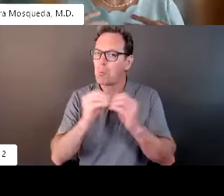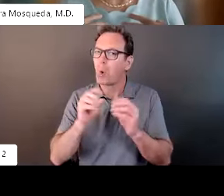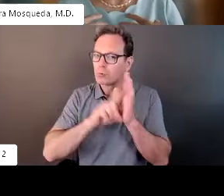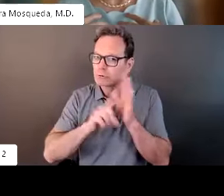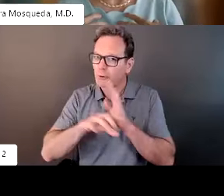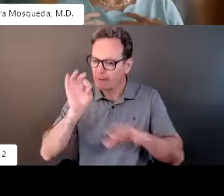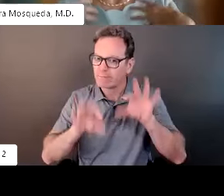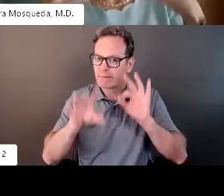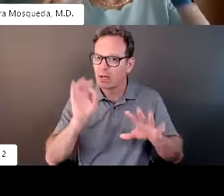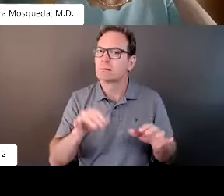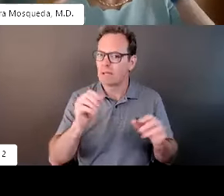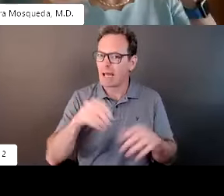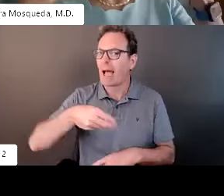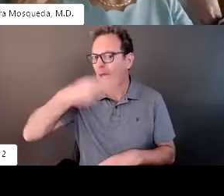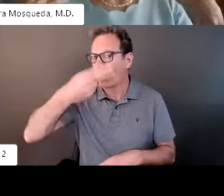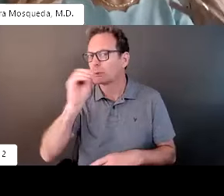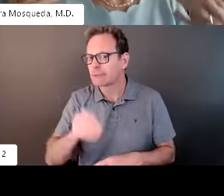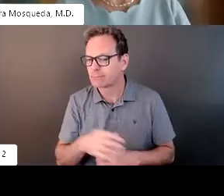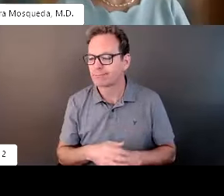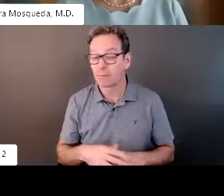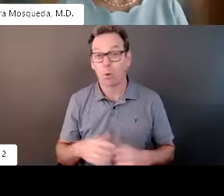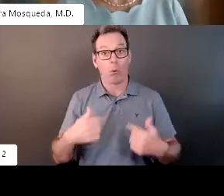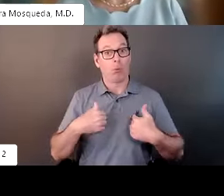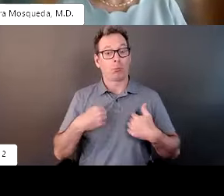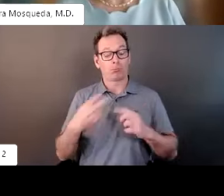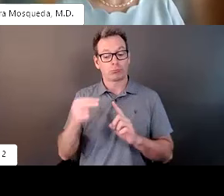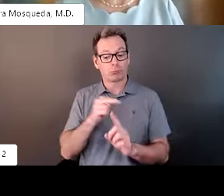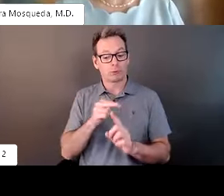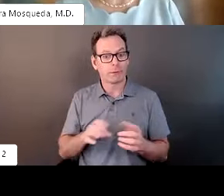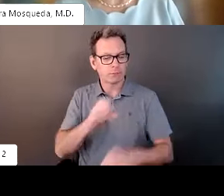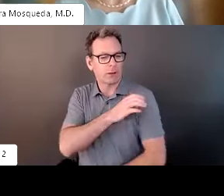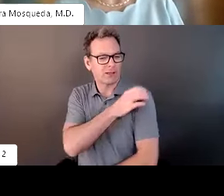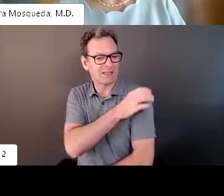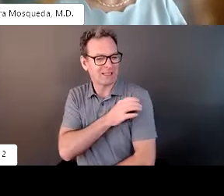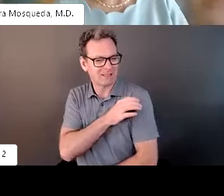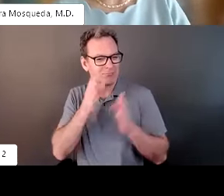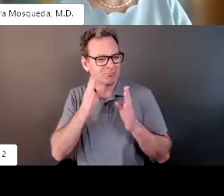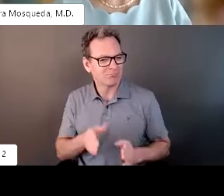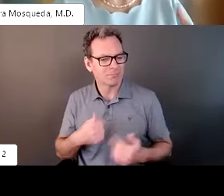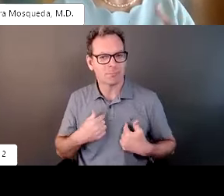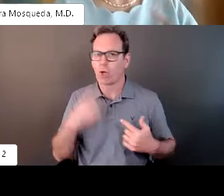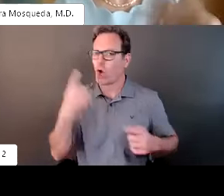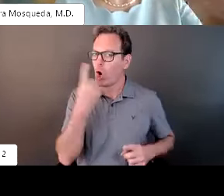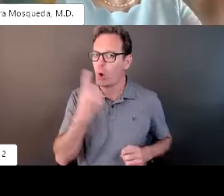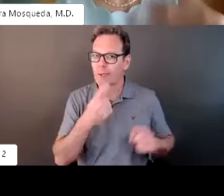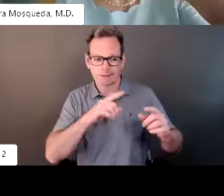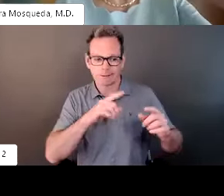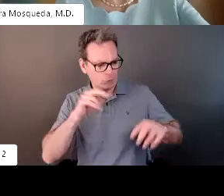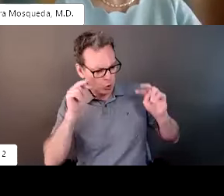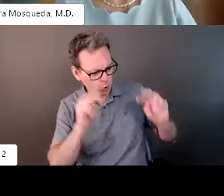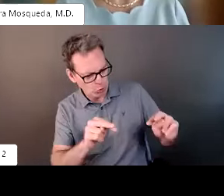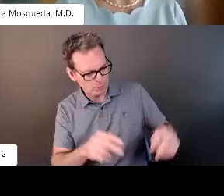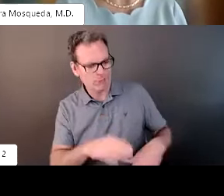as a clinician, I'm always asking about childhood adversity, and this includes for people who in their